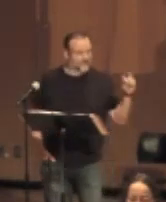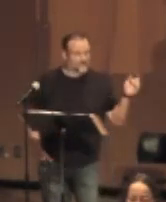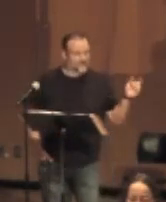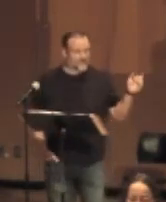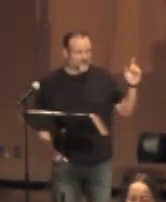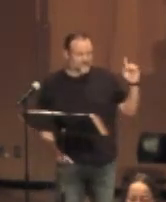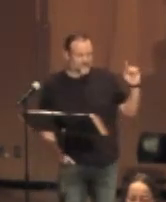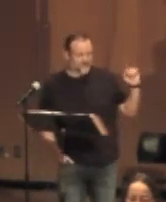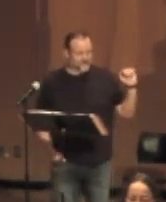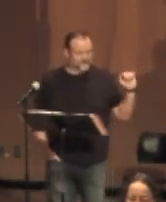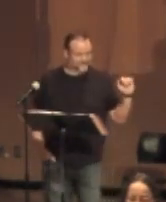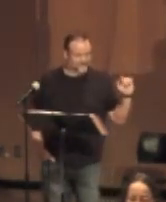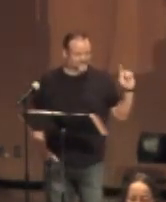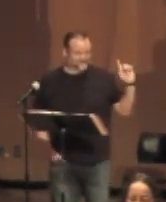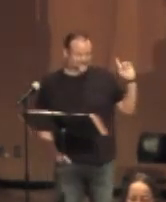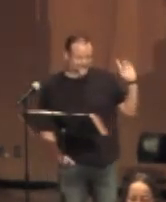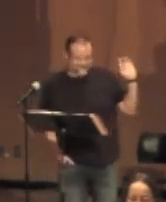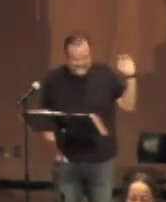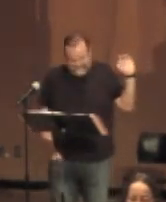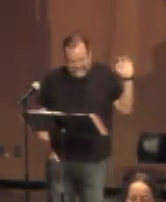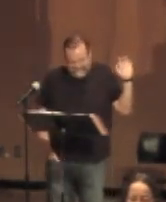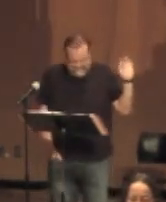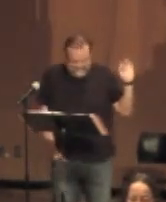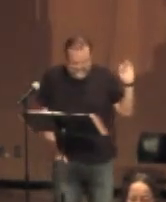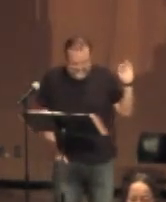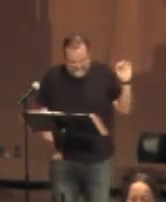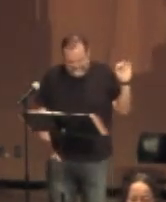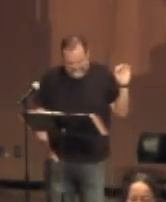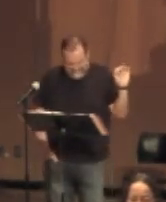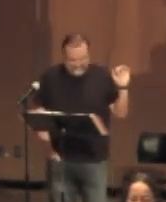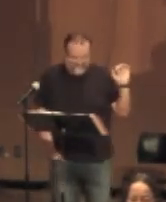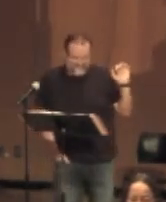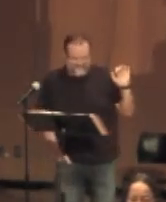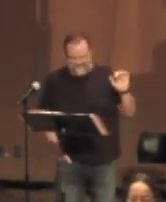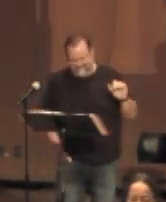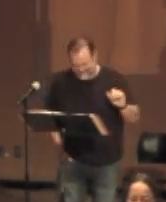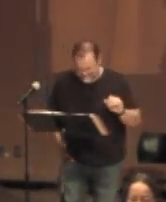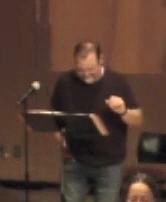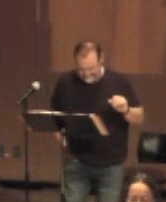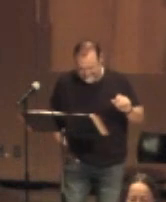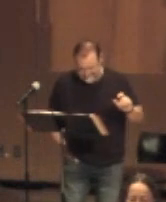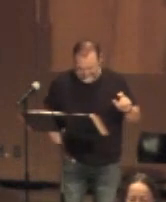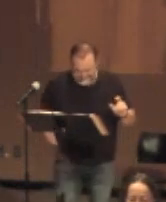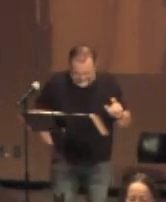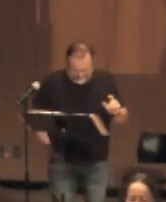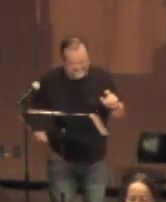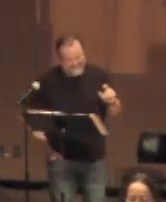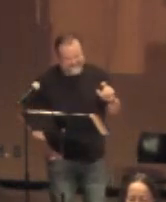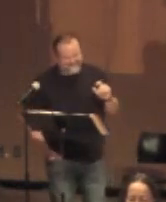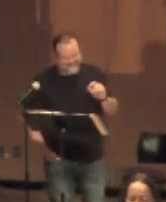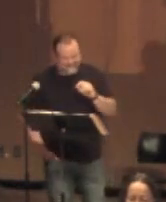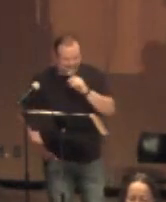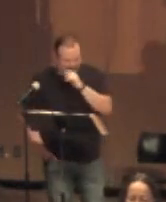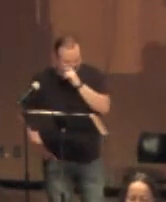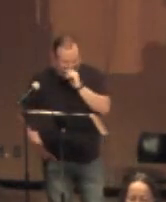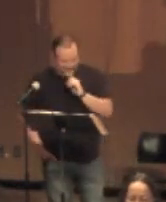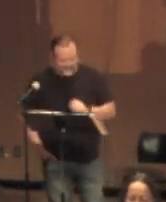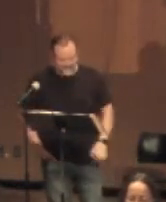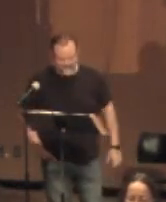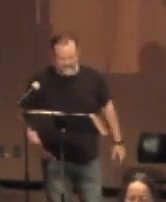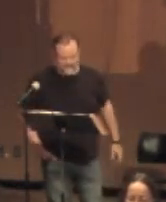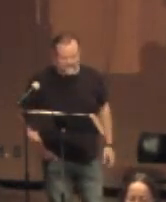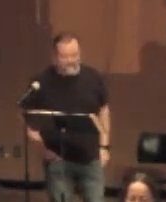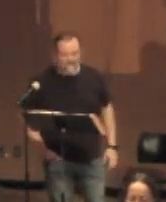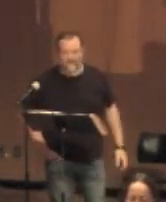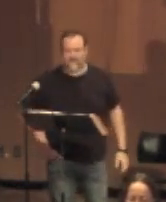floor hey you yeah Henning walks over to the window looks